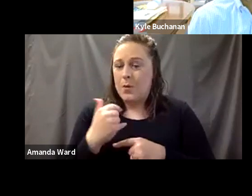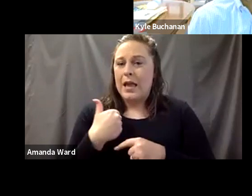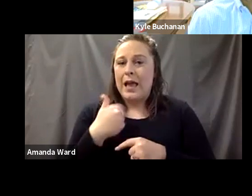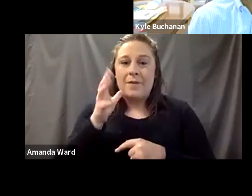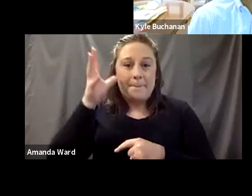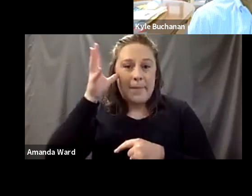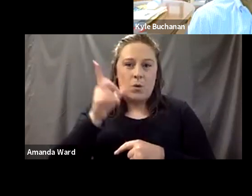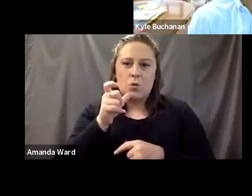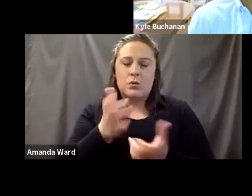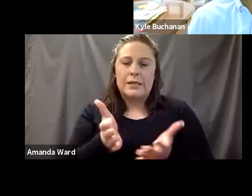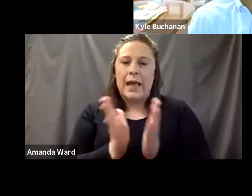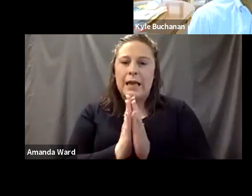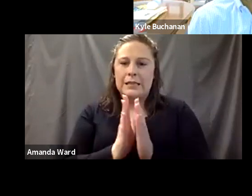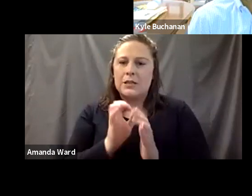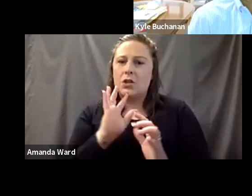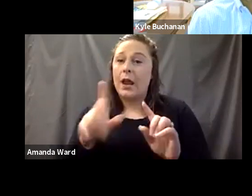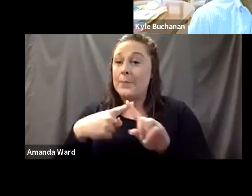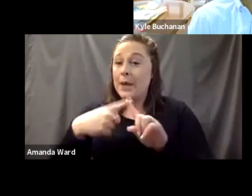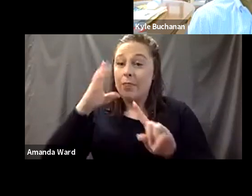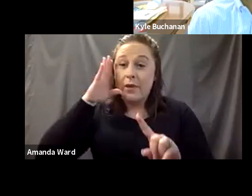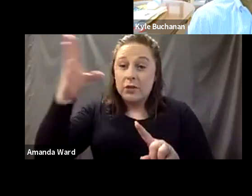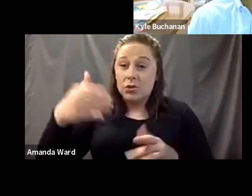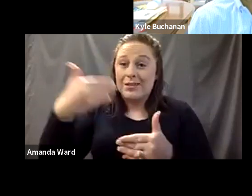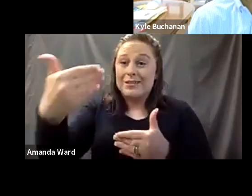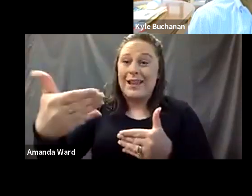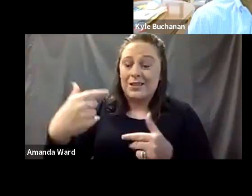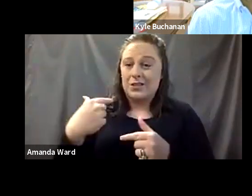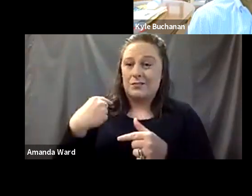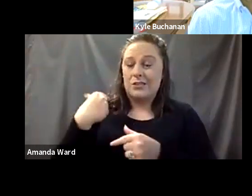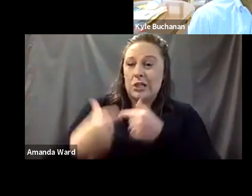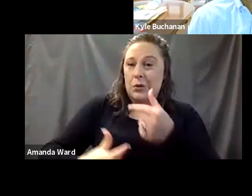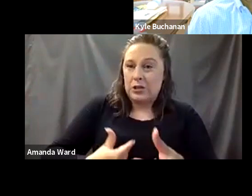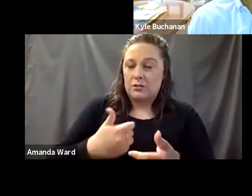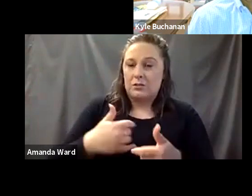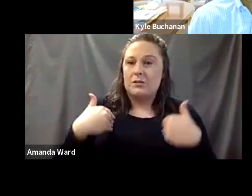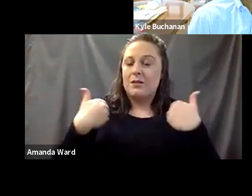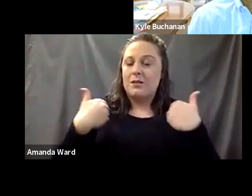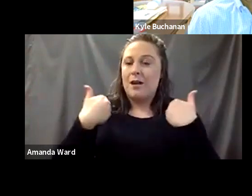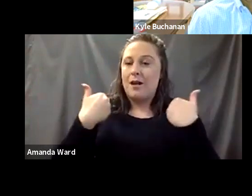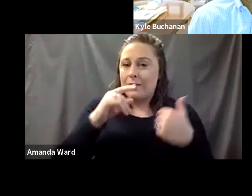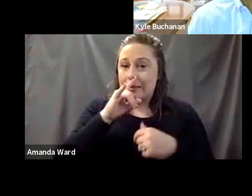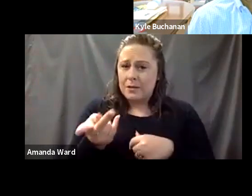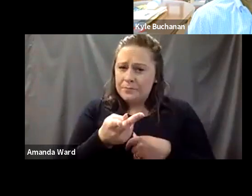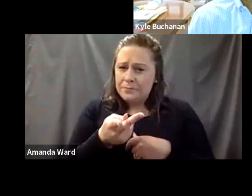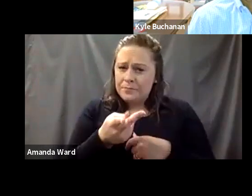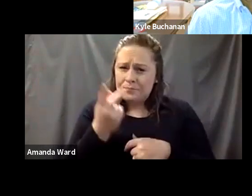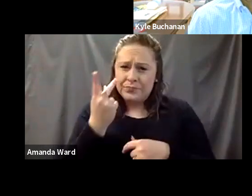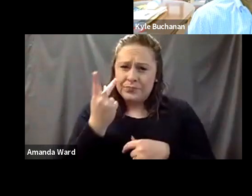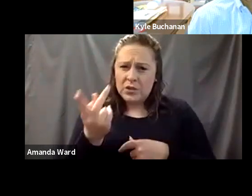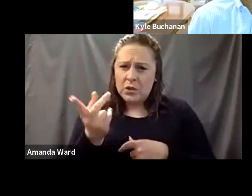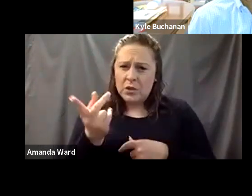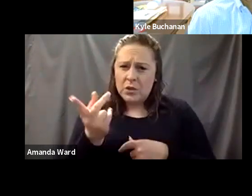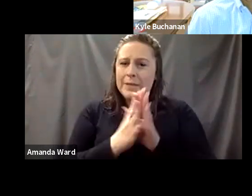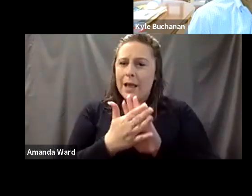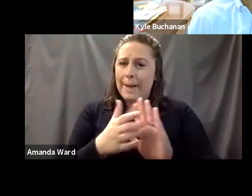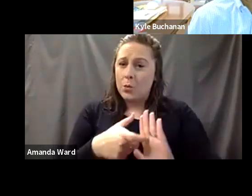that's asking, and talking about the future, the next generation, so young kids. Do either of you foresee where this will become a